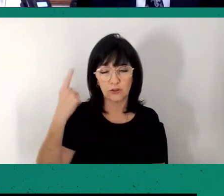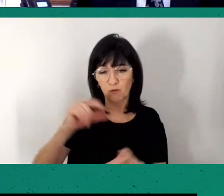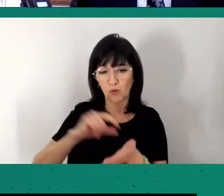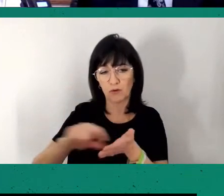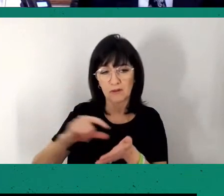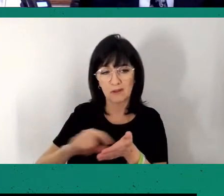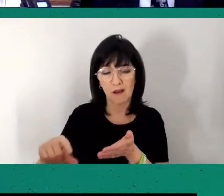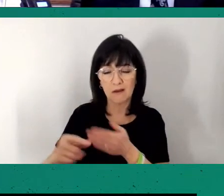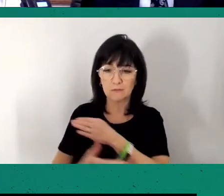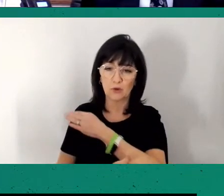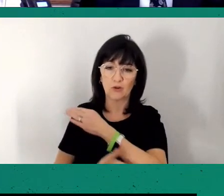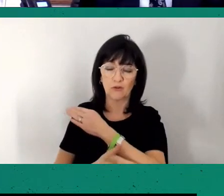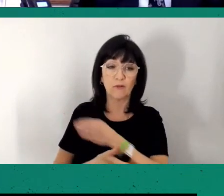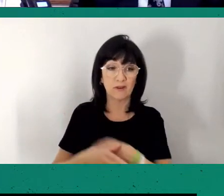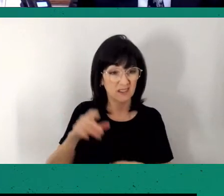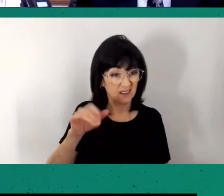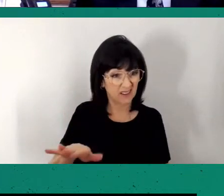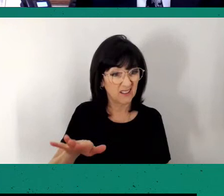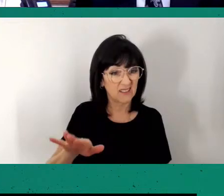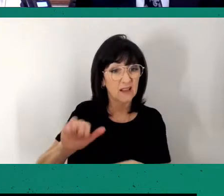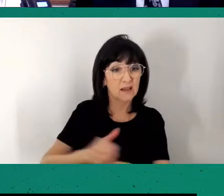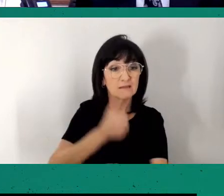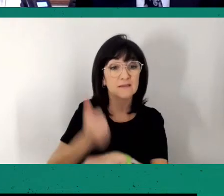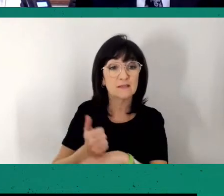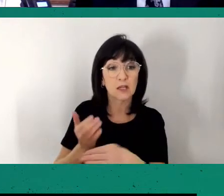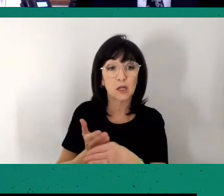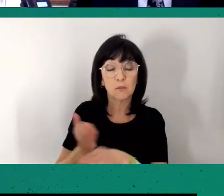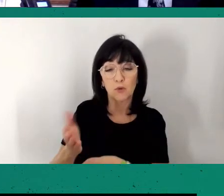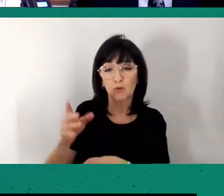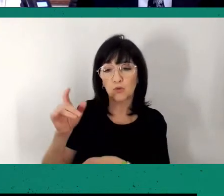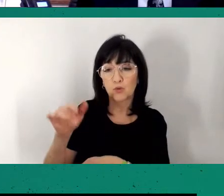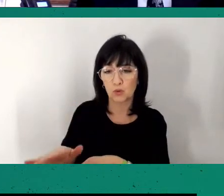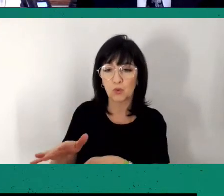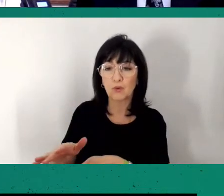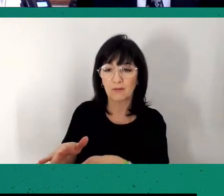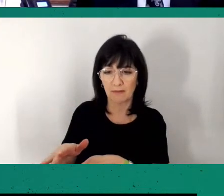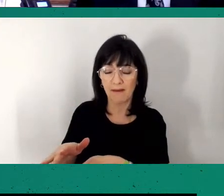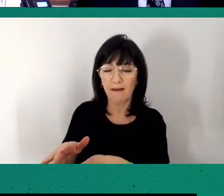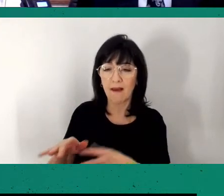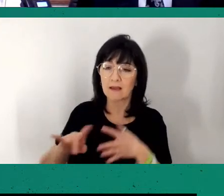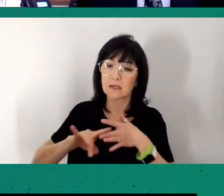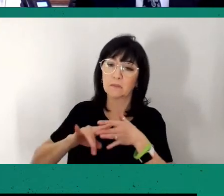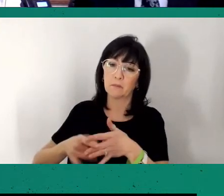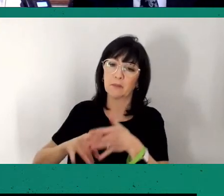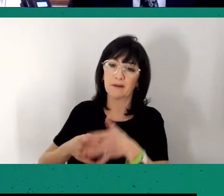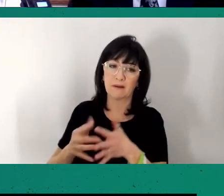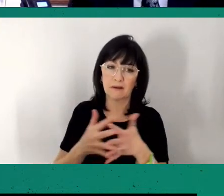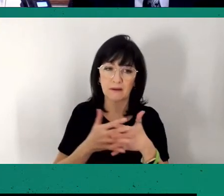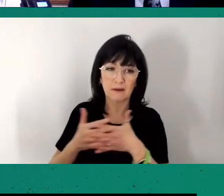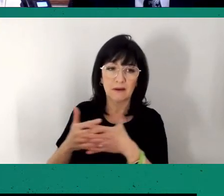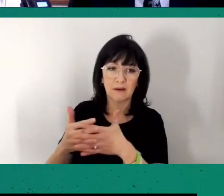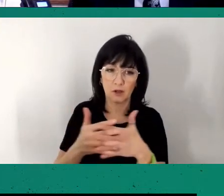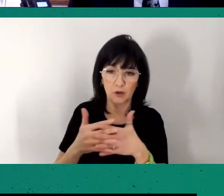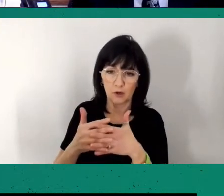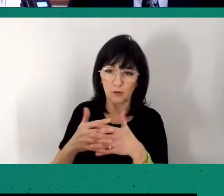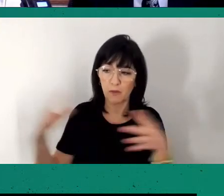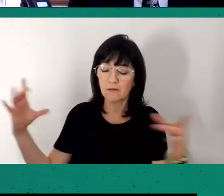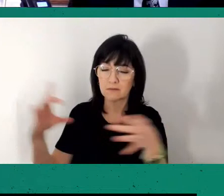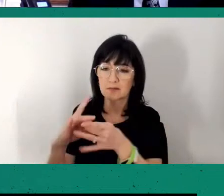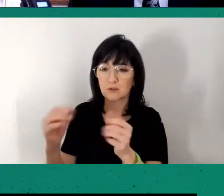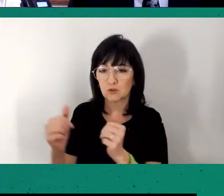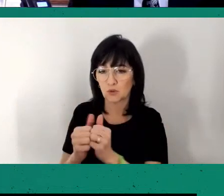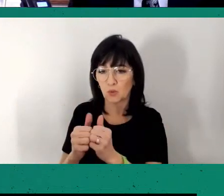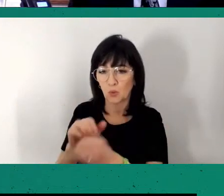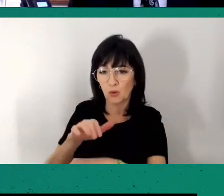among African Americans and Native Americans within the Church of England, and to provide them with an education to prepare